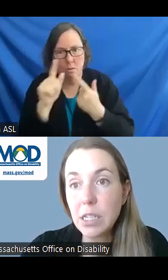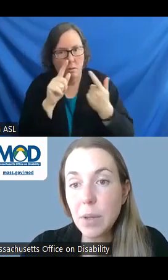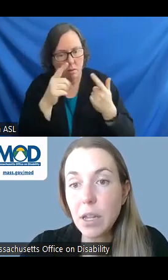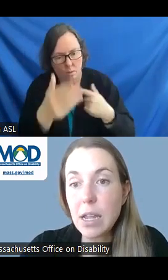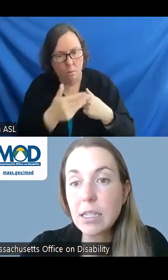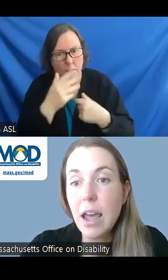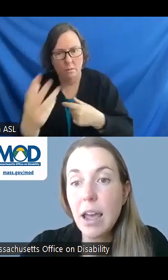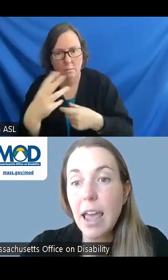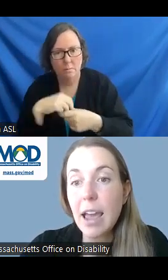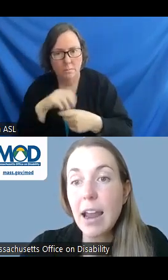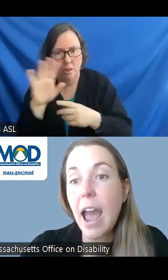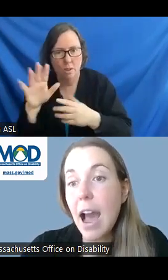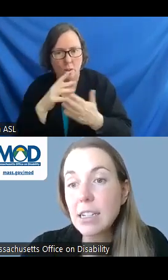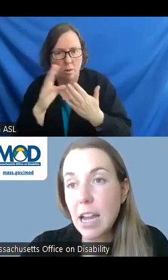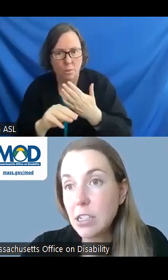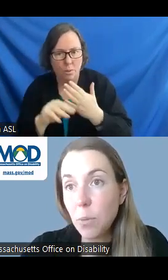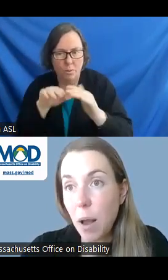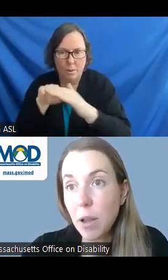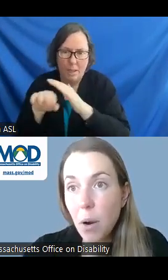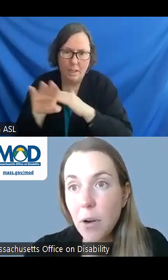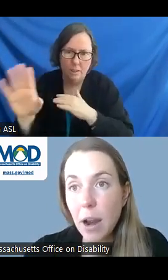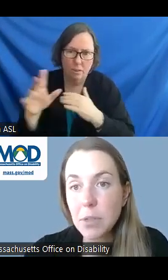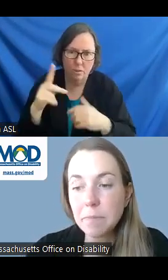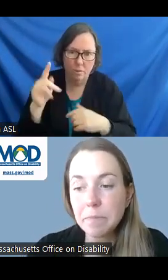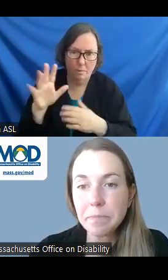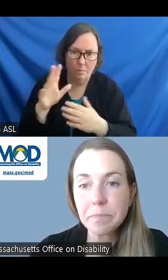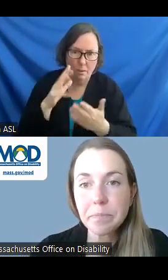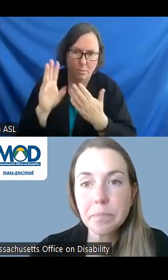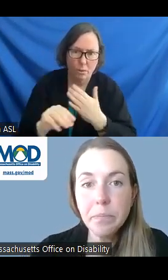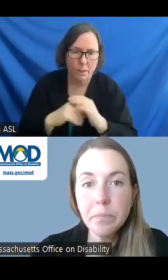with disabilities can access your public programs.